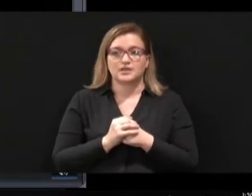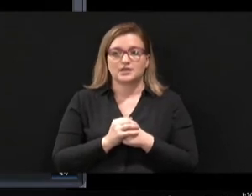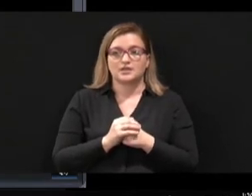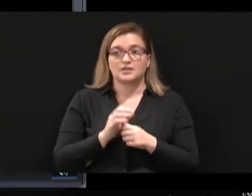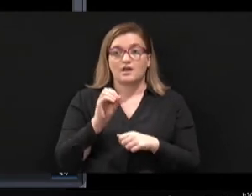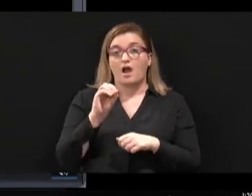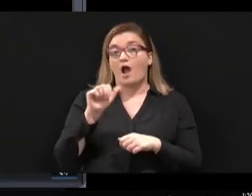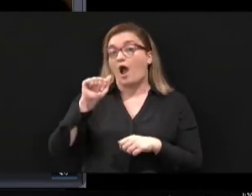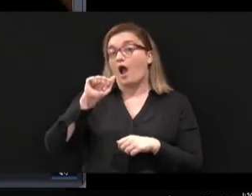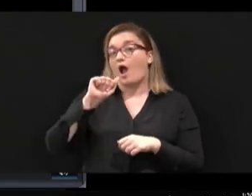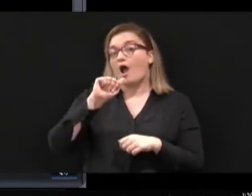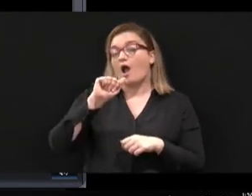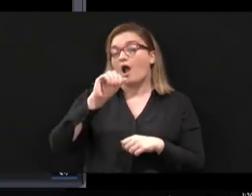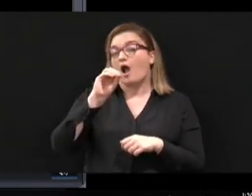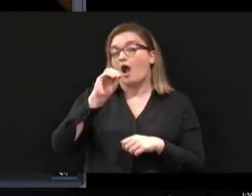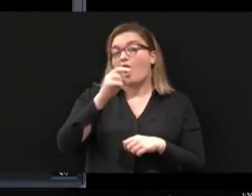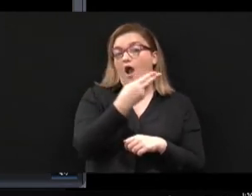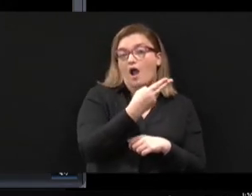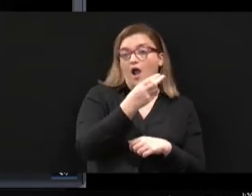A-O.